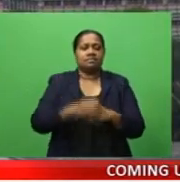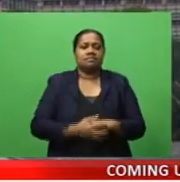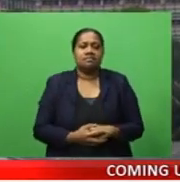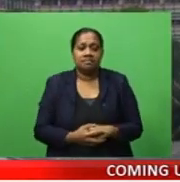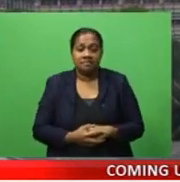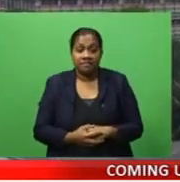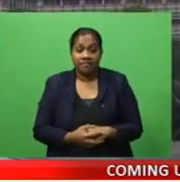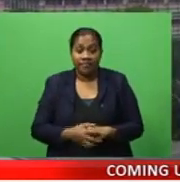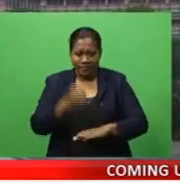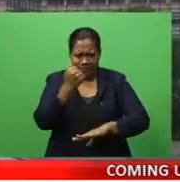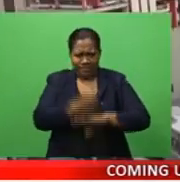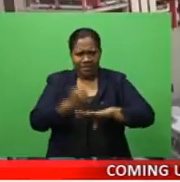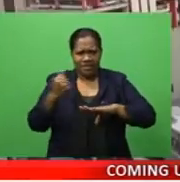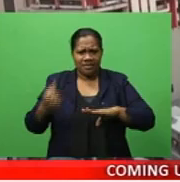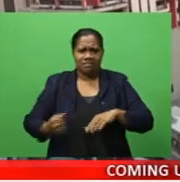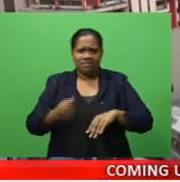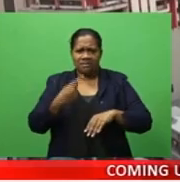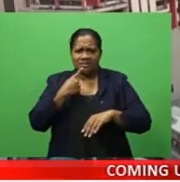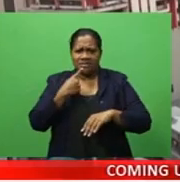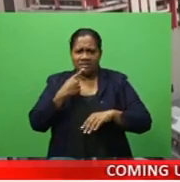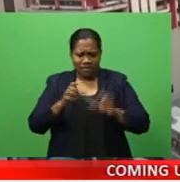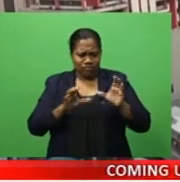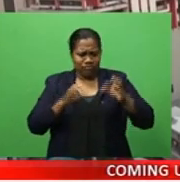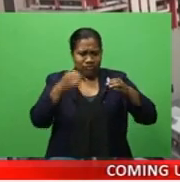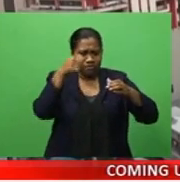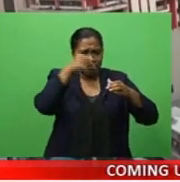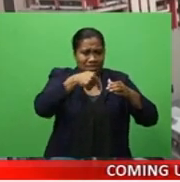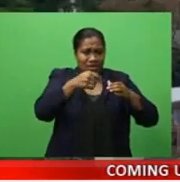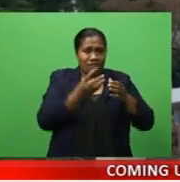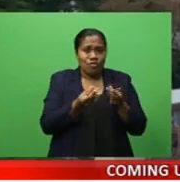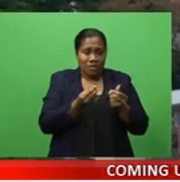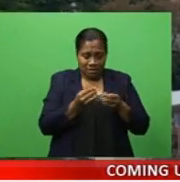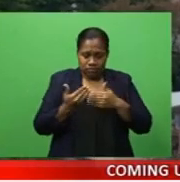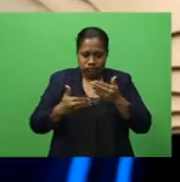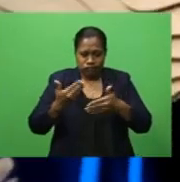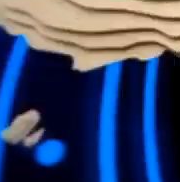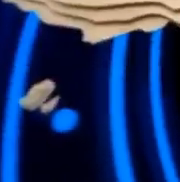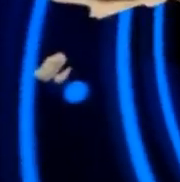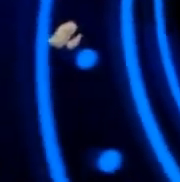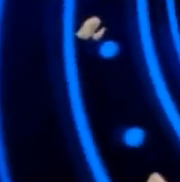And government says fiscal reforms are working. Stay with us.